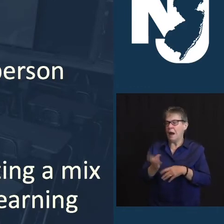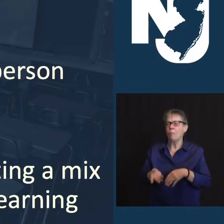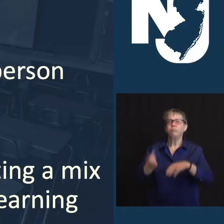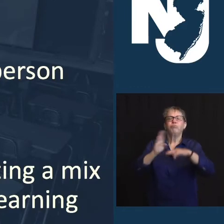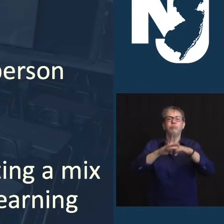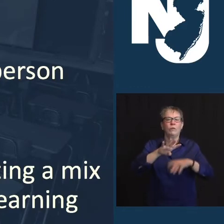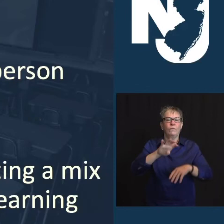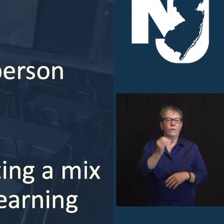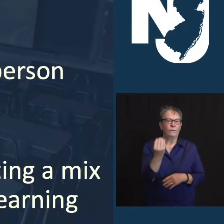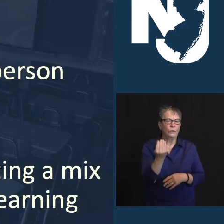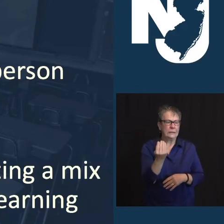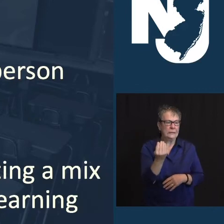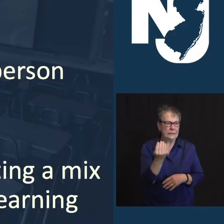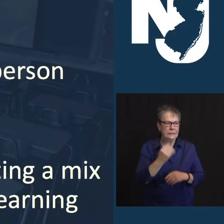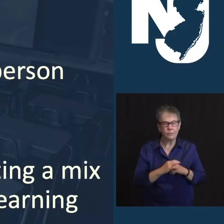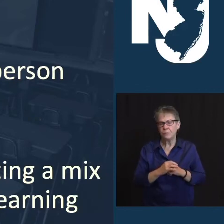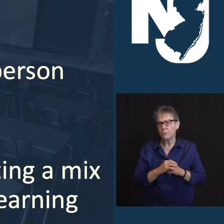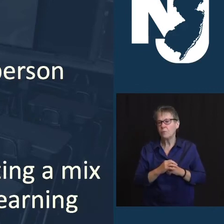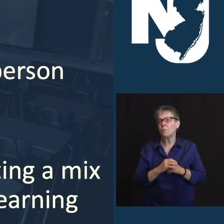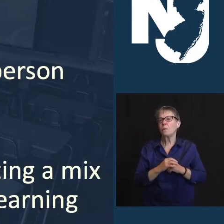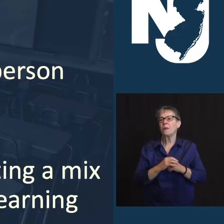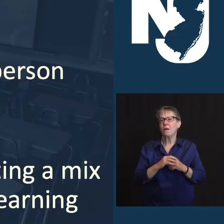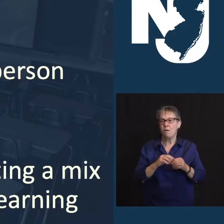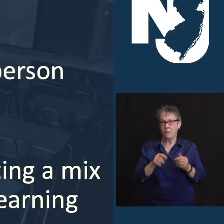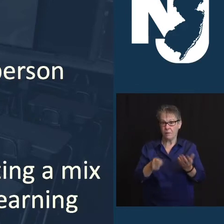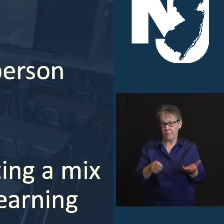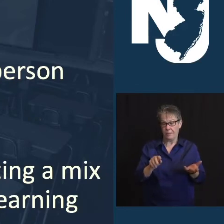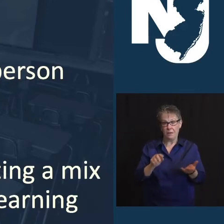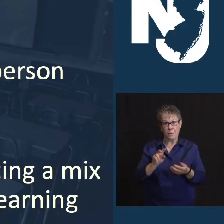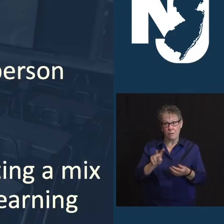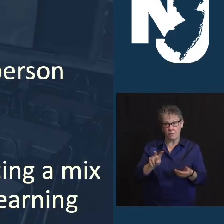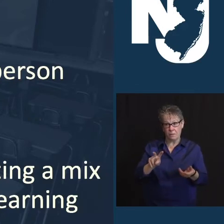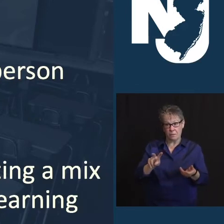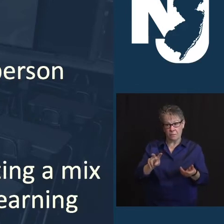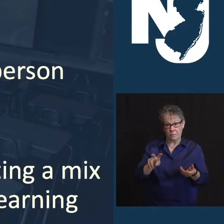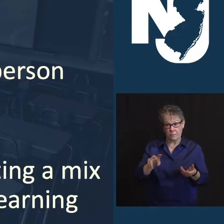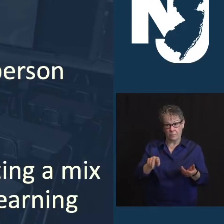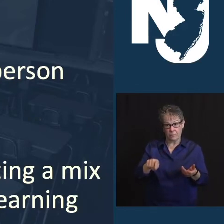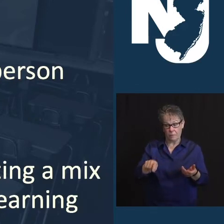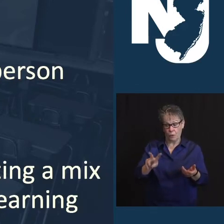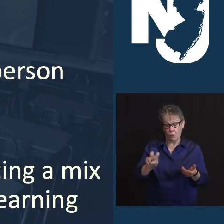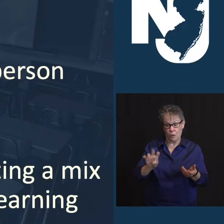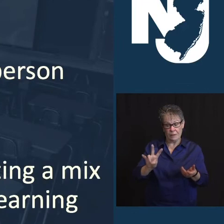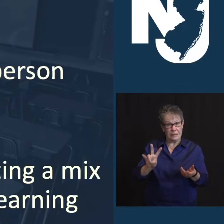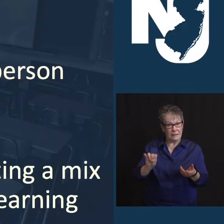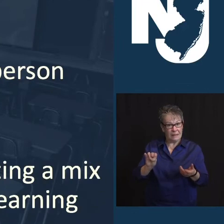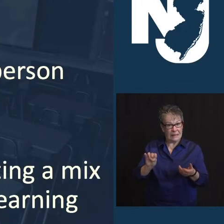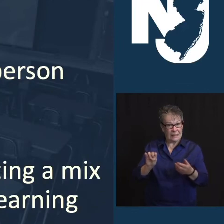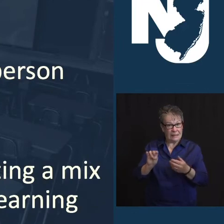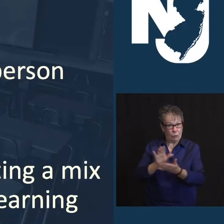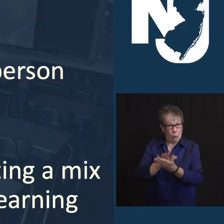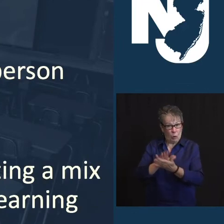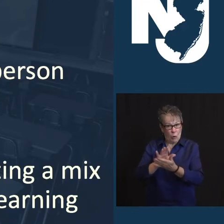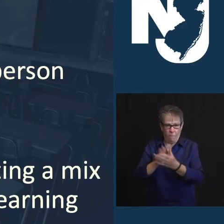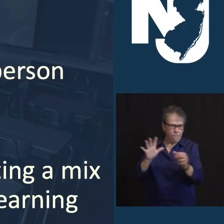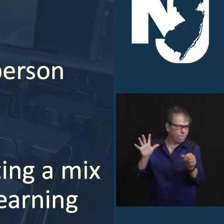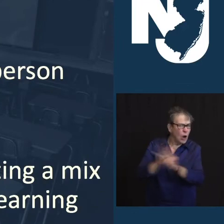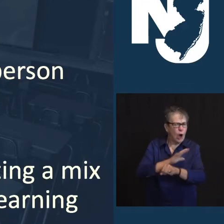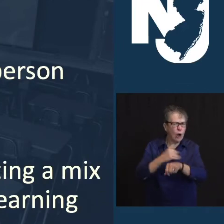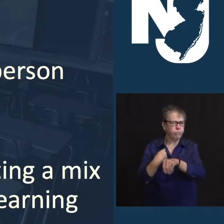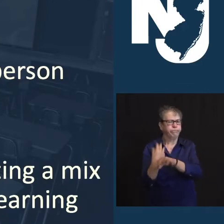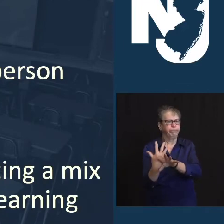using all remote learning has declined to 270. That's down 55 from last week and 69 since the beginning